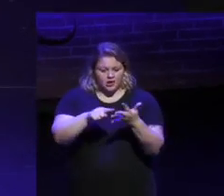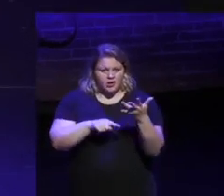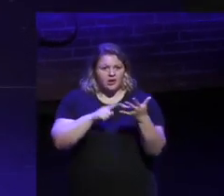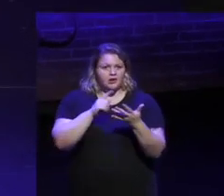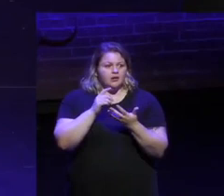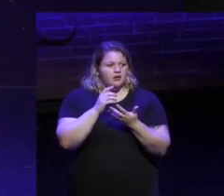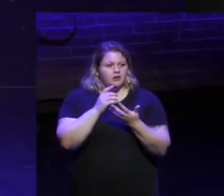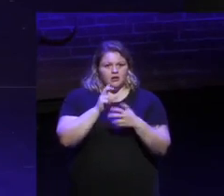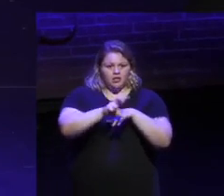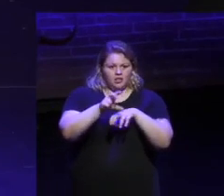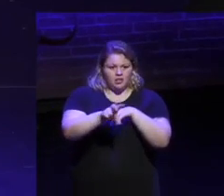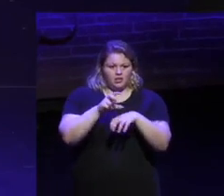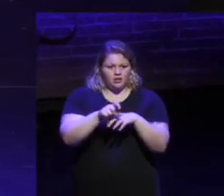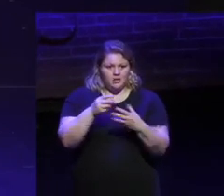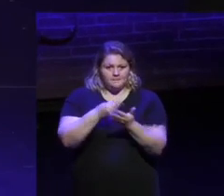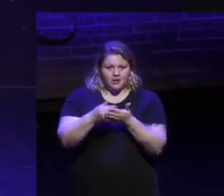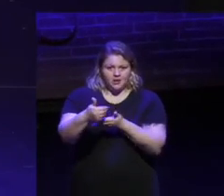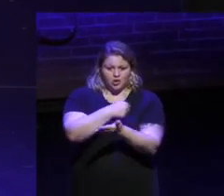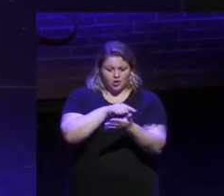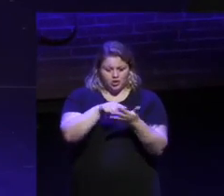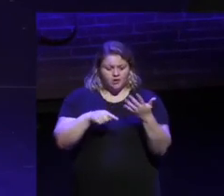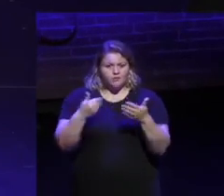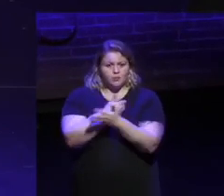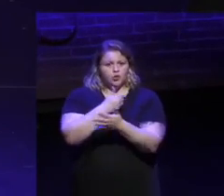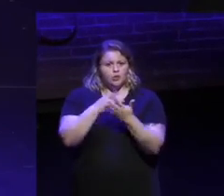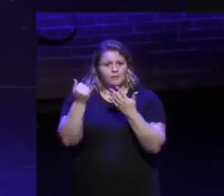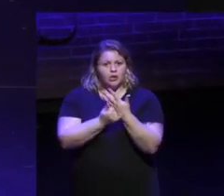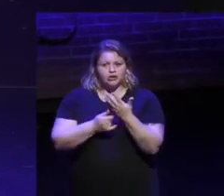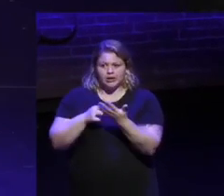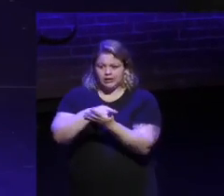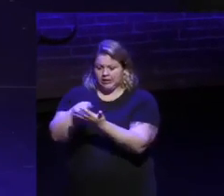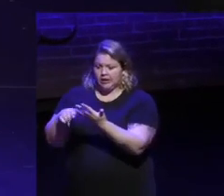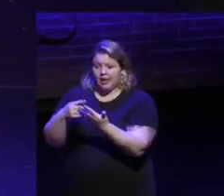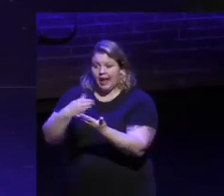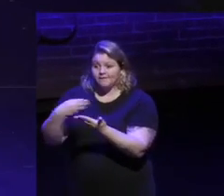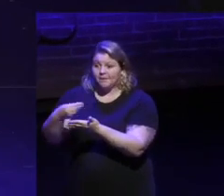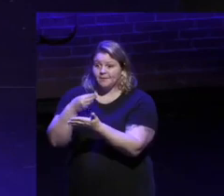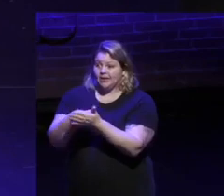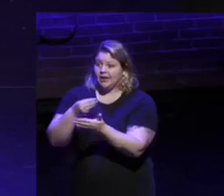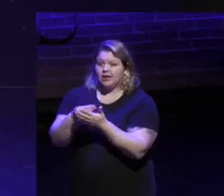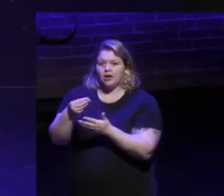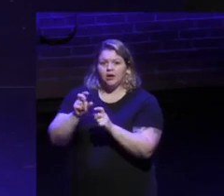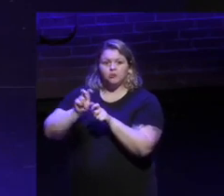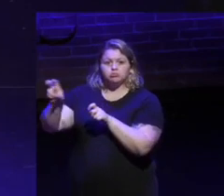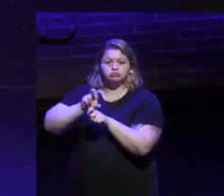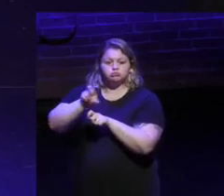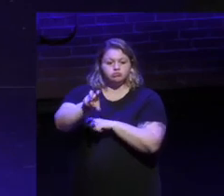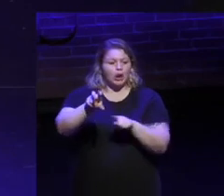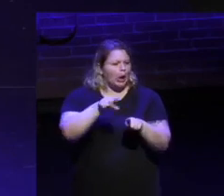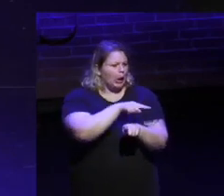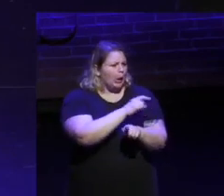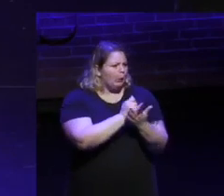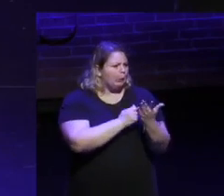our Commonwealth. And every year it feels like the art and culture community has to fight for crumbs. And we rally to say, oh, it's going to get cut. And then it gets put back